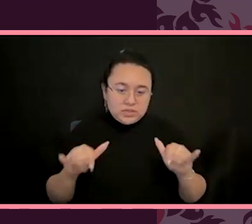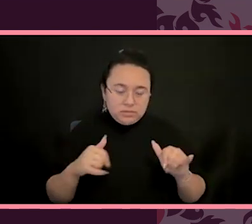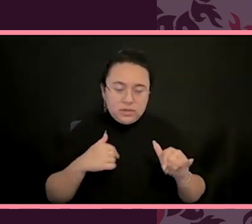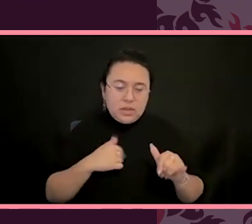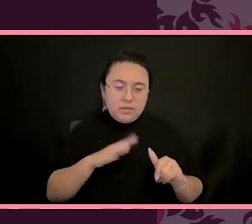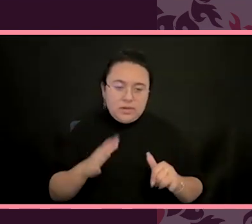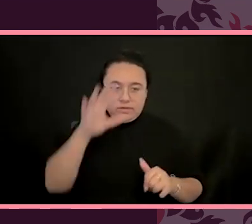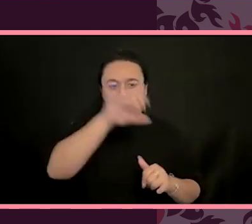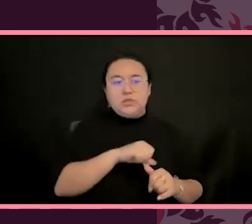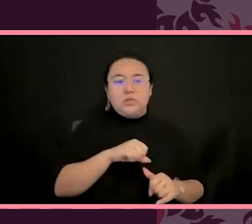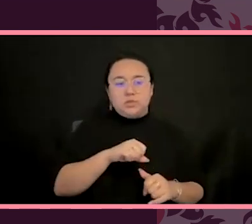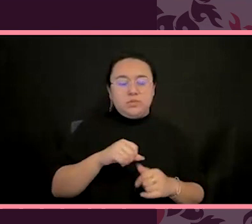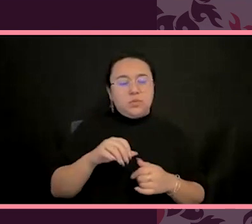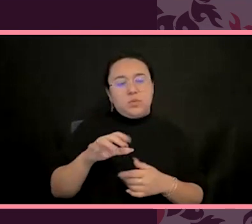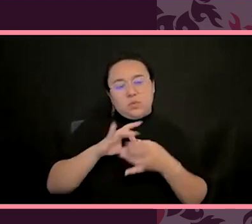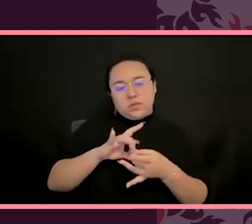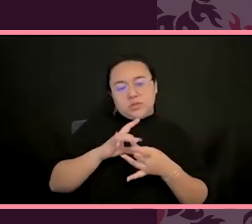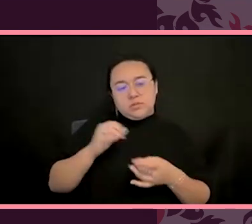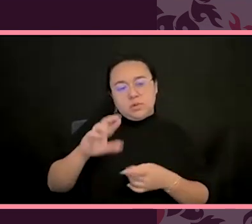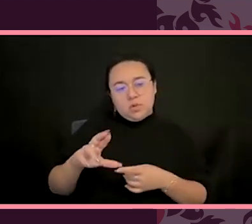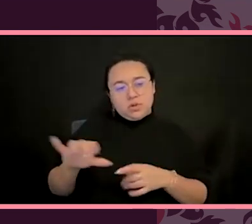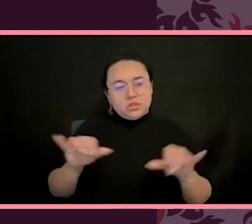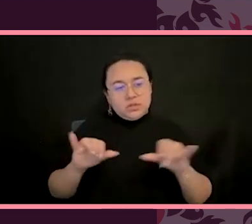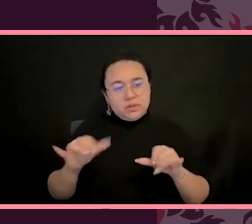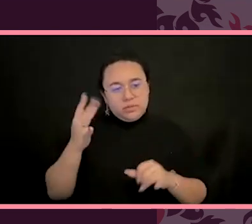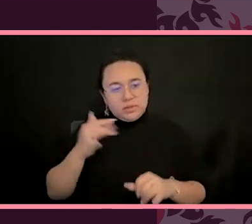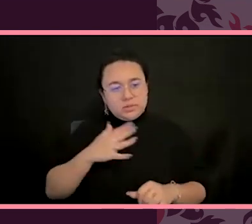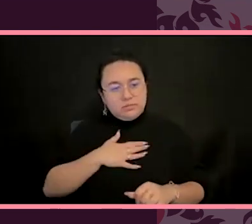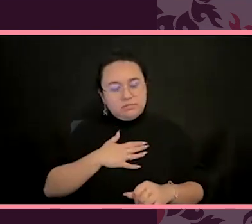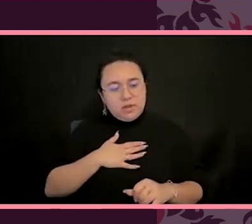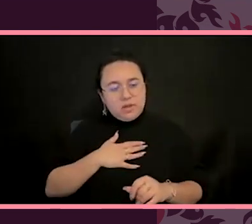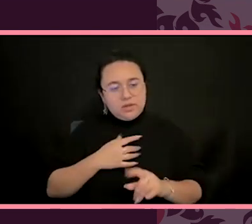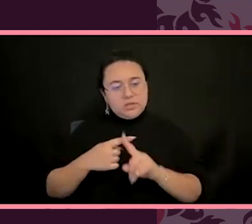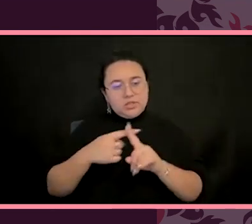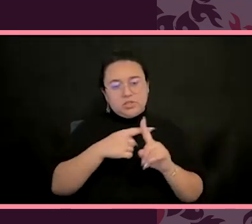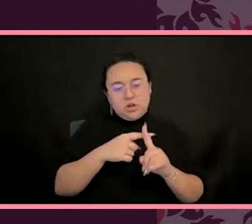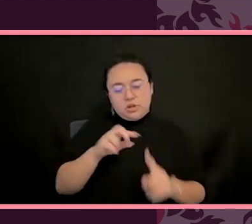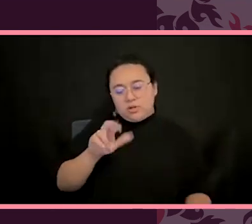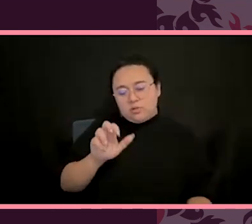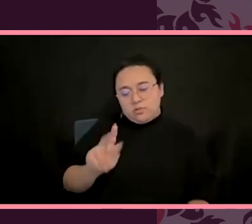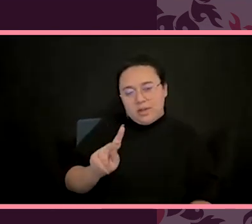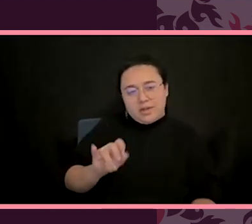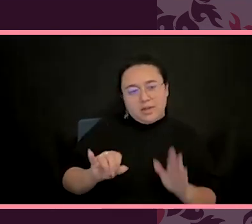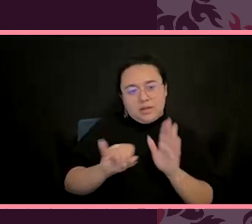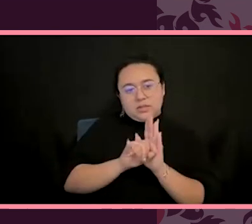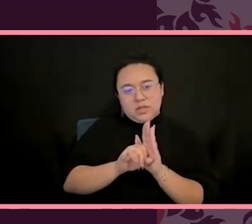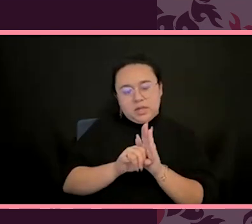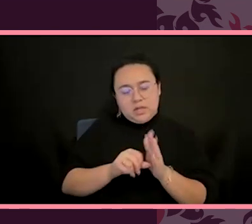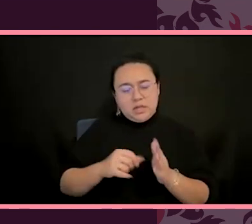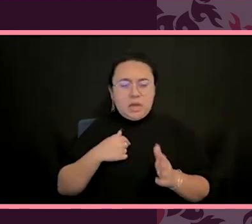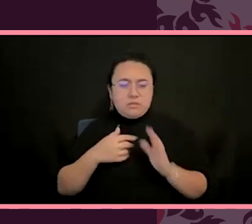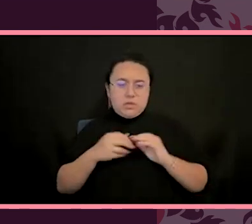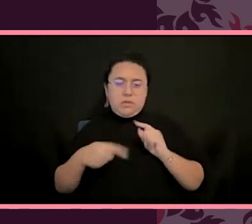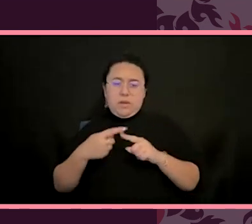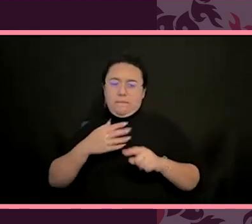never assume relationship or similarity because of my target rank identity. But I'm speaking from an I place,